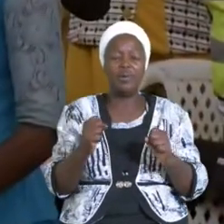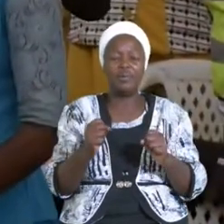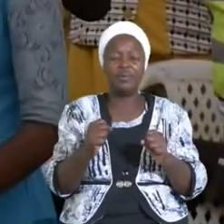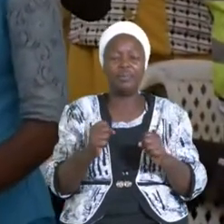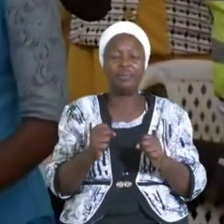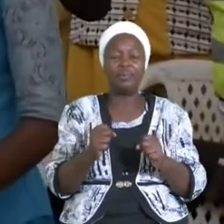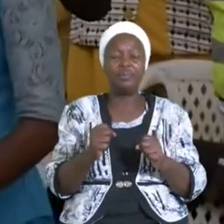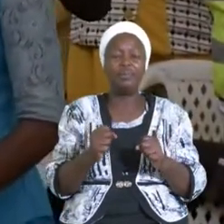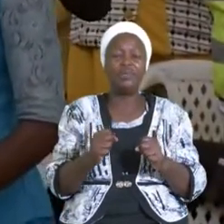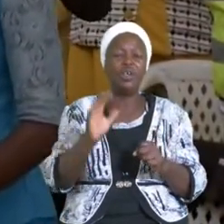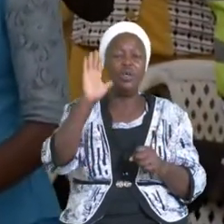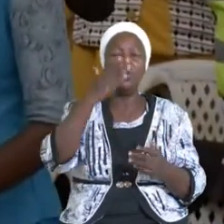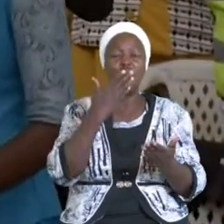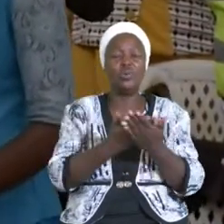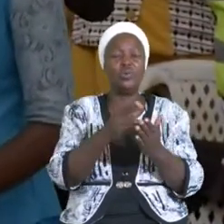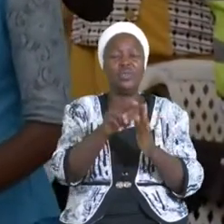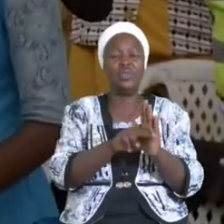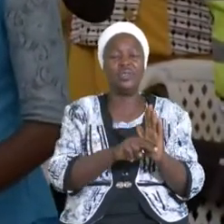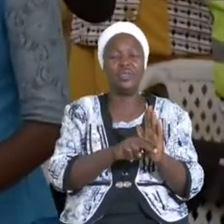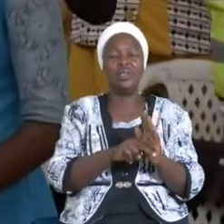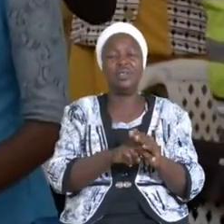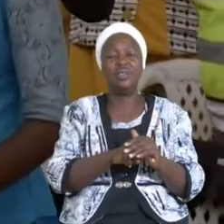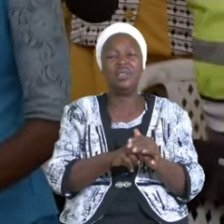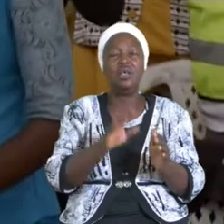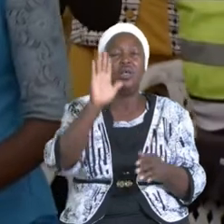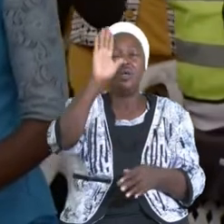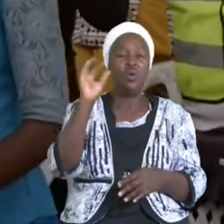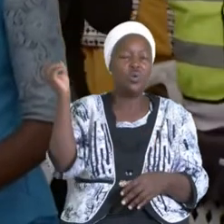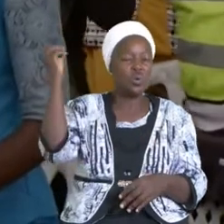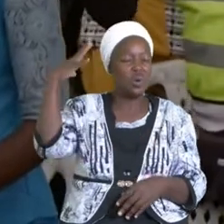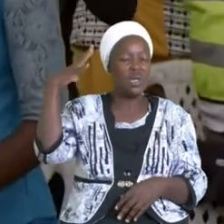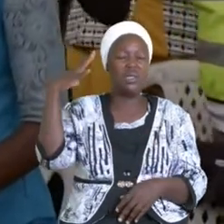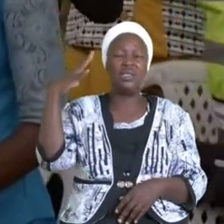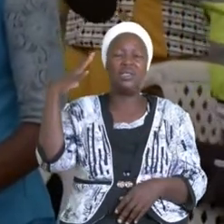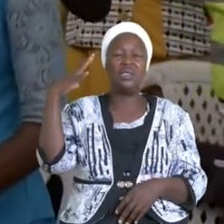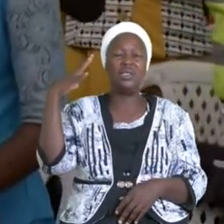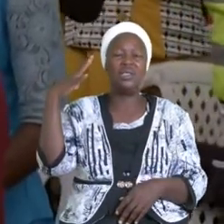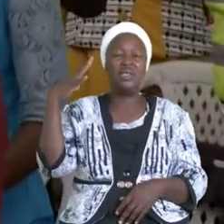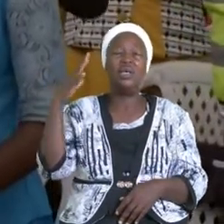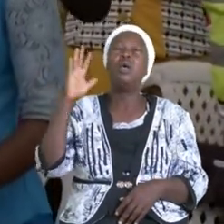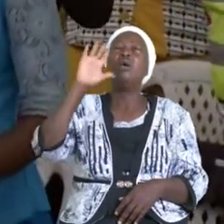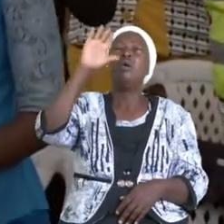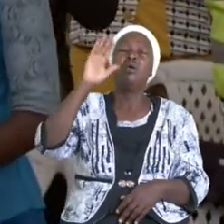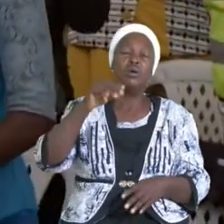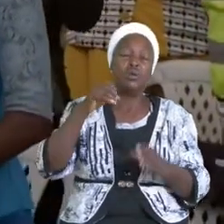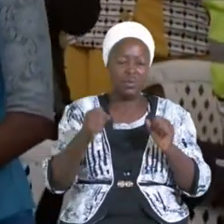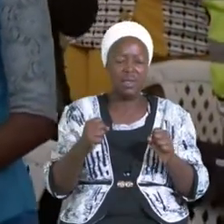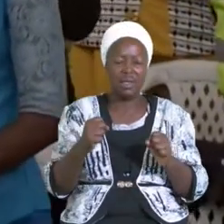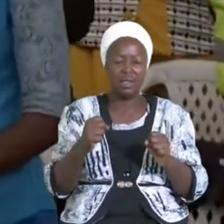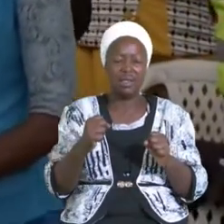your goodness, your grace, your strength,